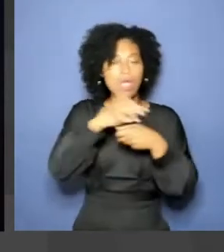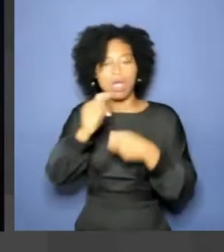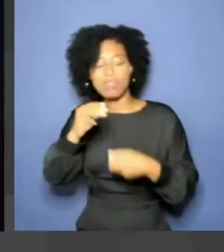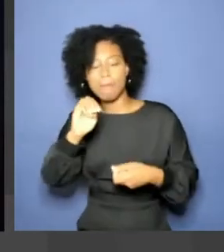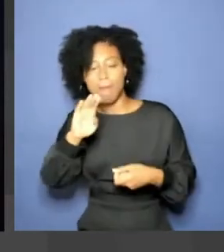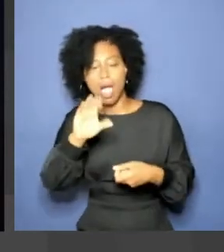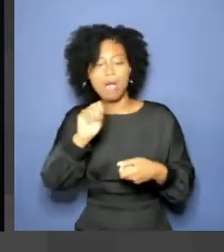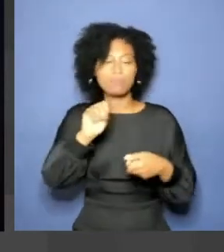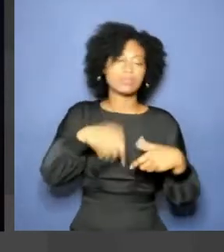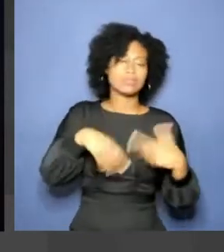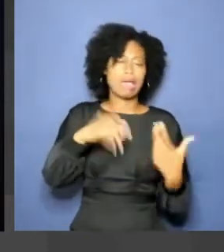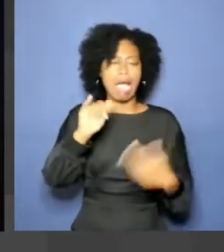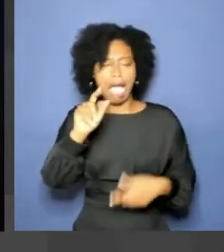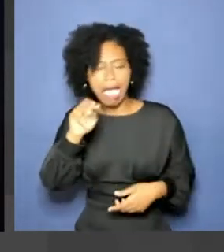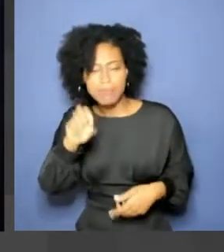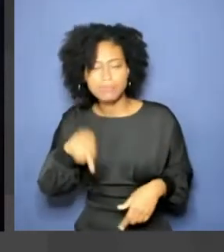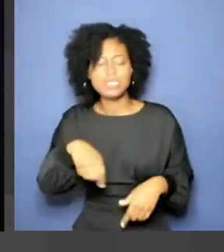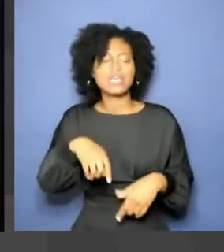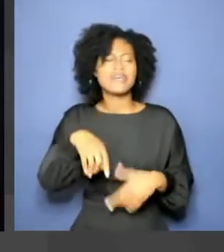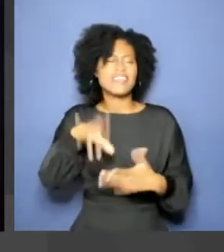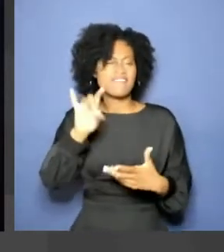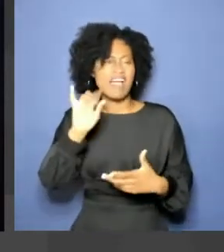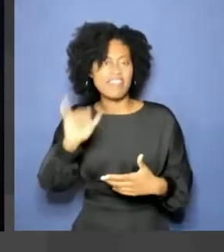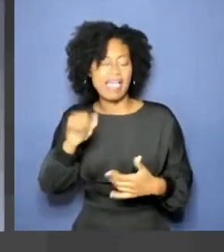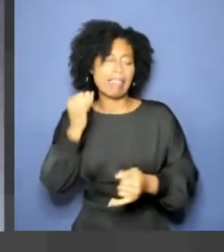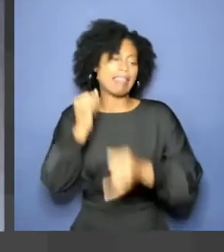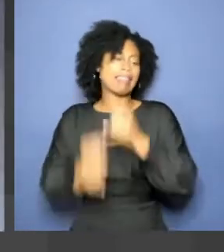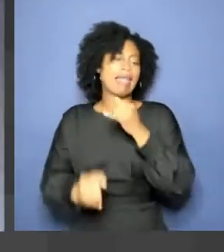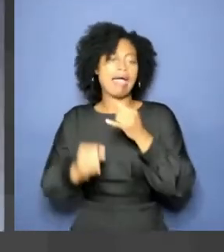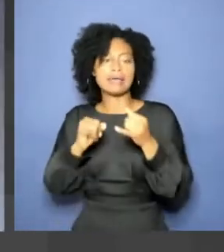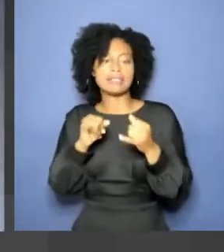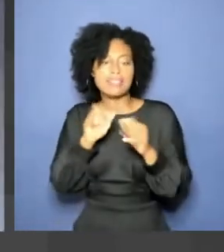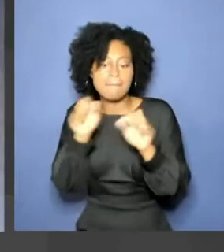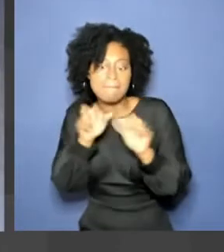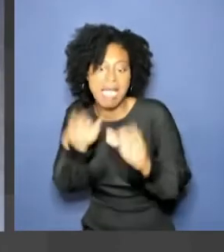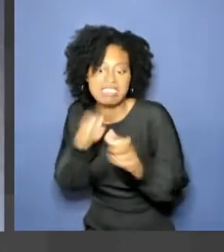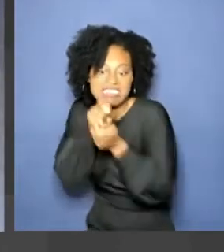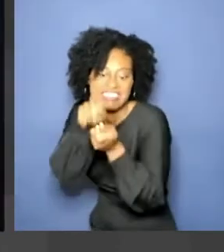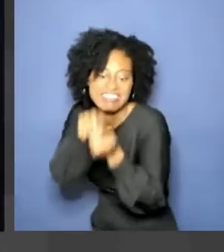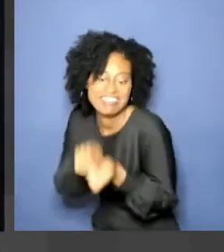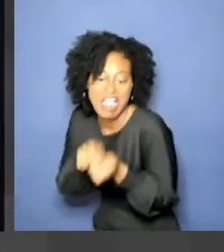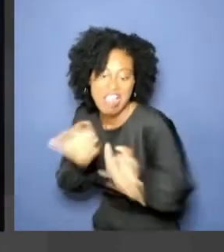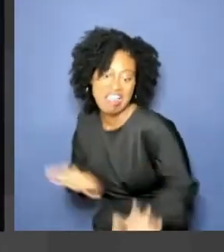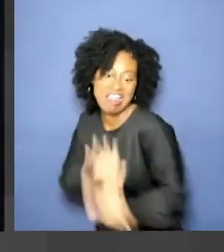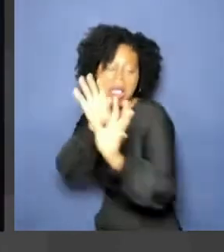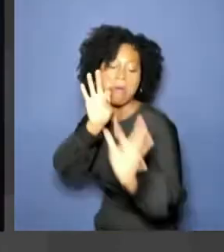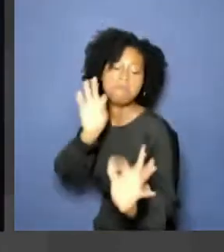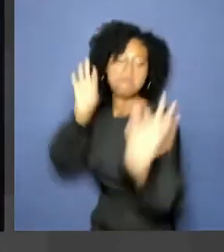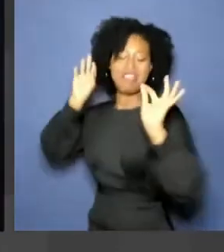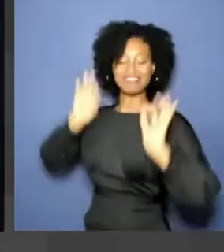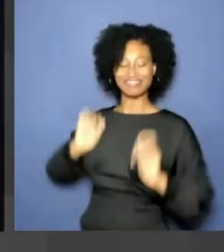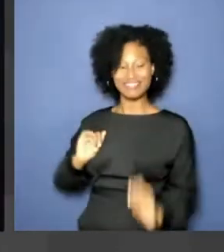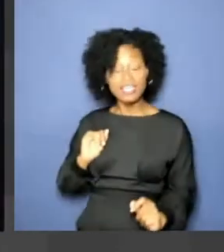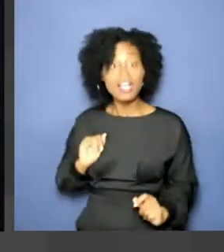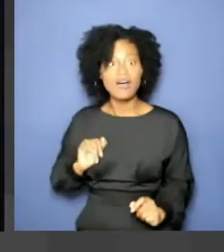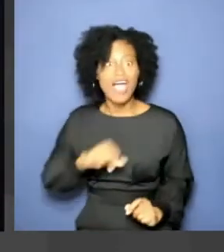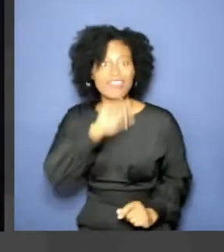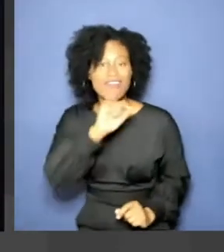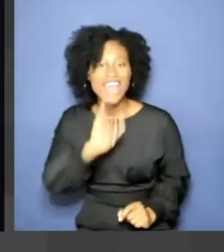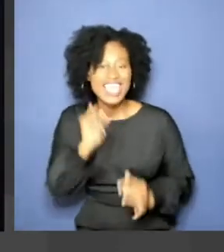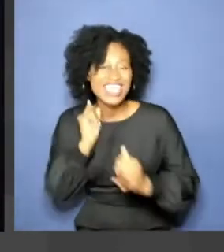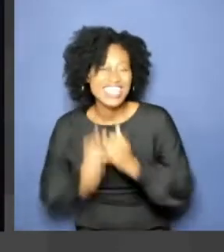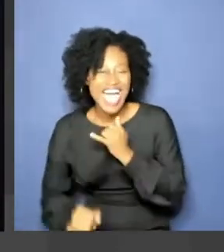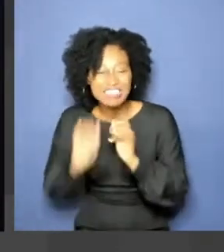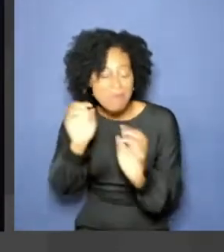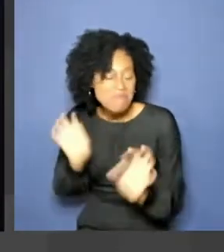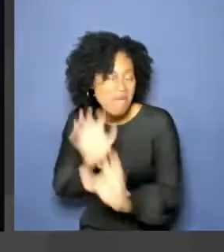you kind of find the last magic little details to make it really great. I like hearing about the last magic details. Yes. Well,